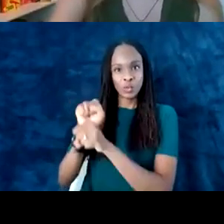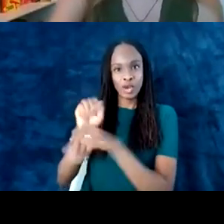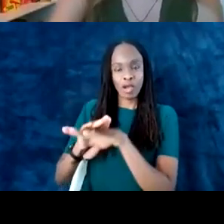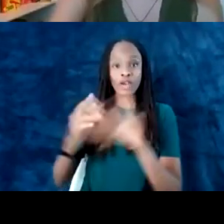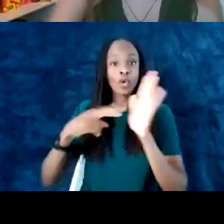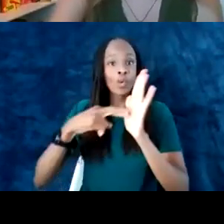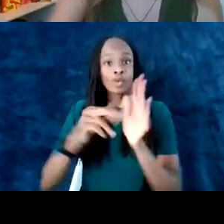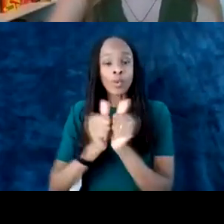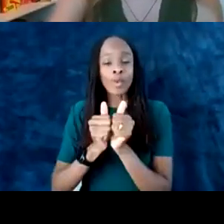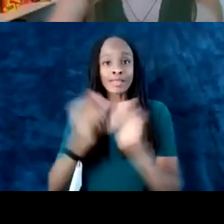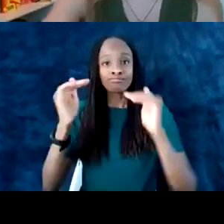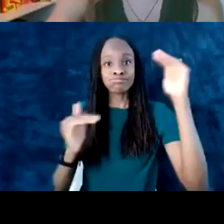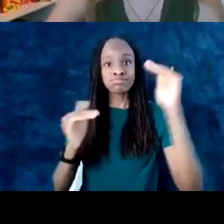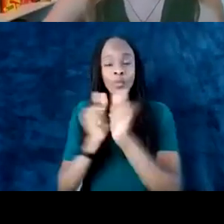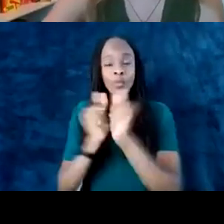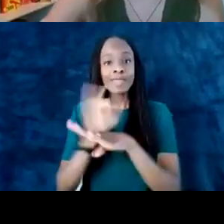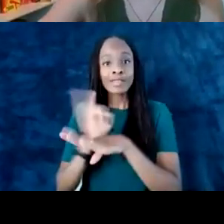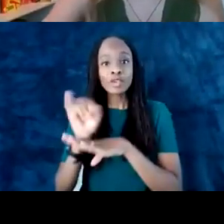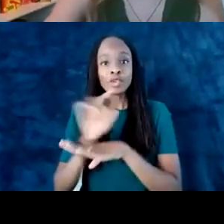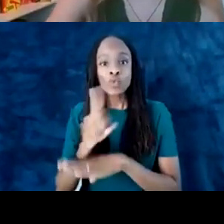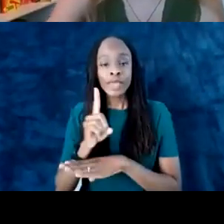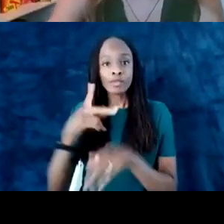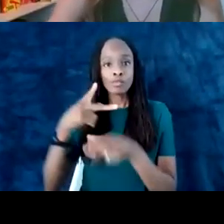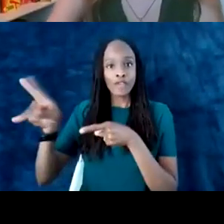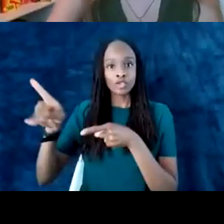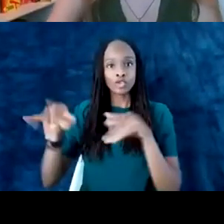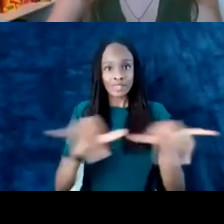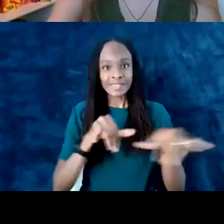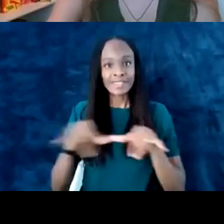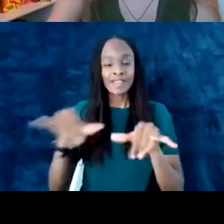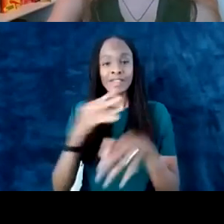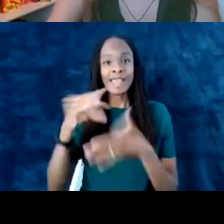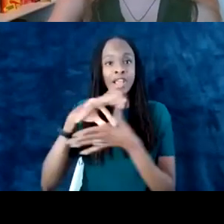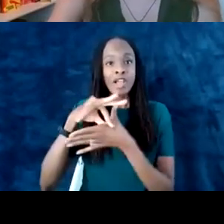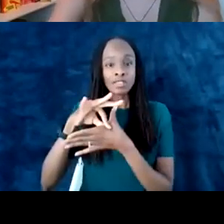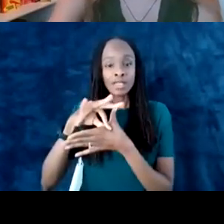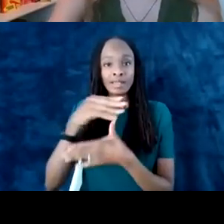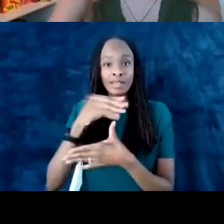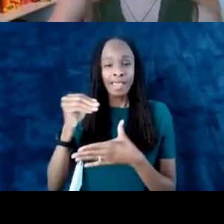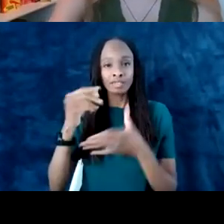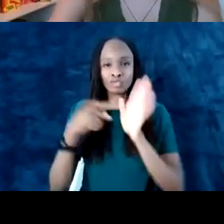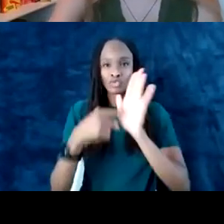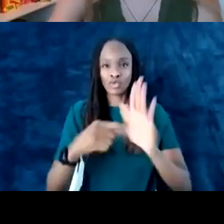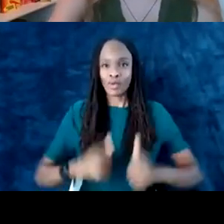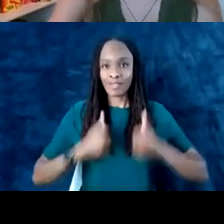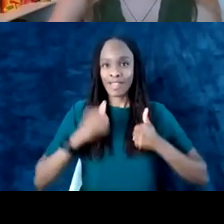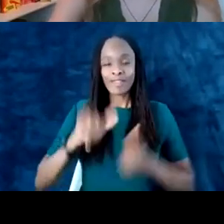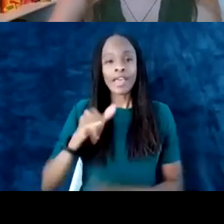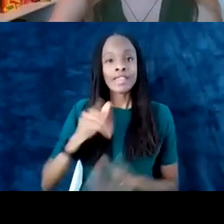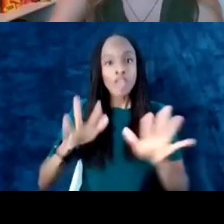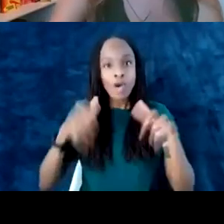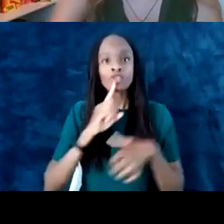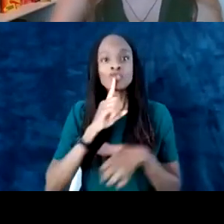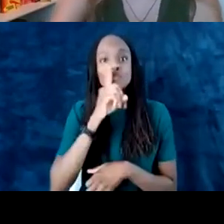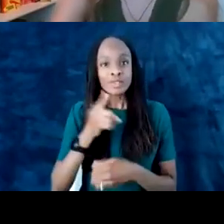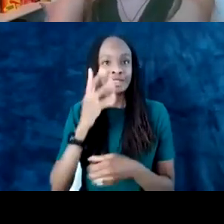Representation and disparity in the industry, so real professional standards, and then content and portraits of life that audiences experience on screen. So